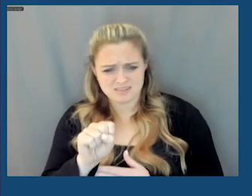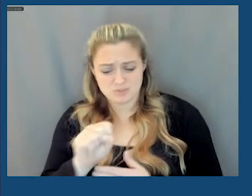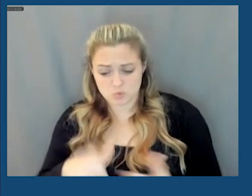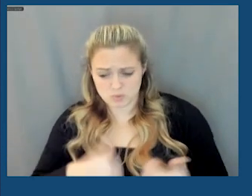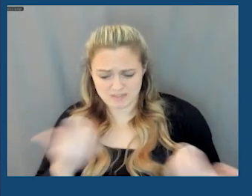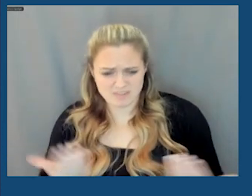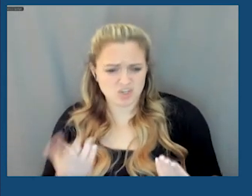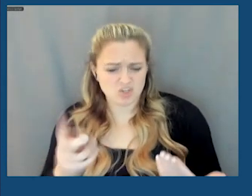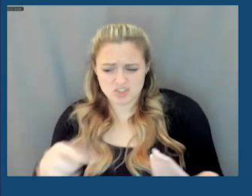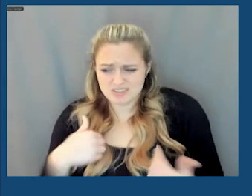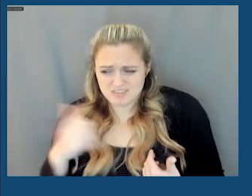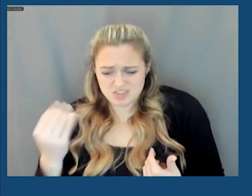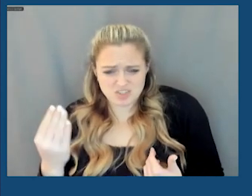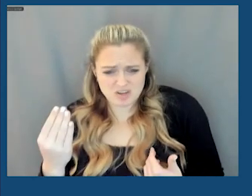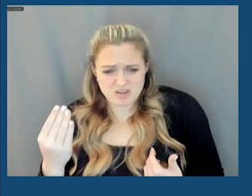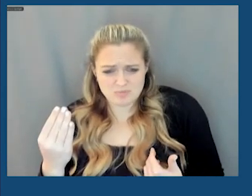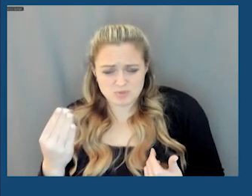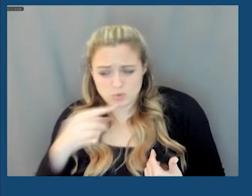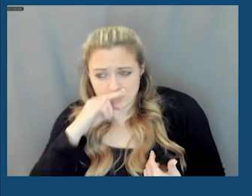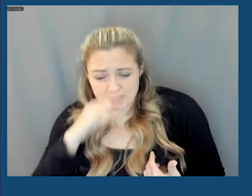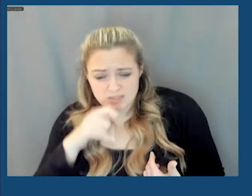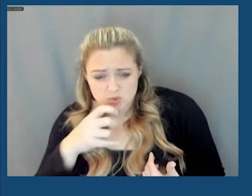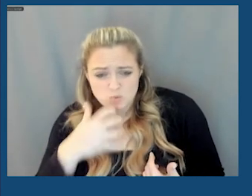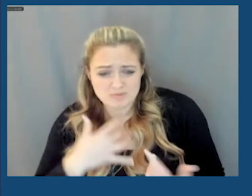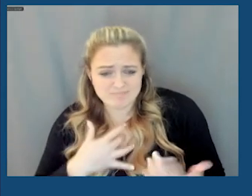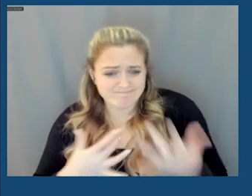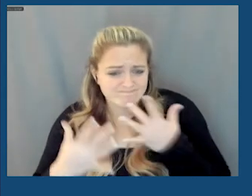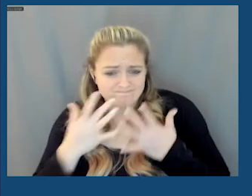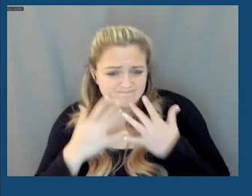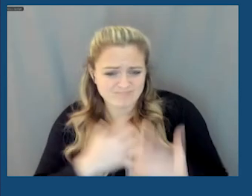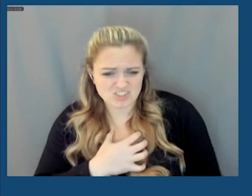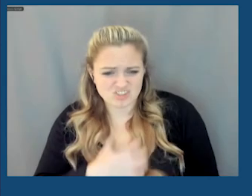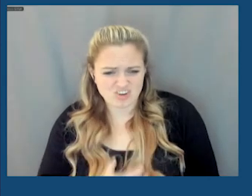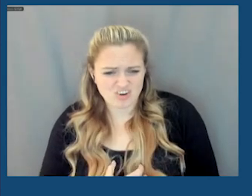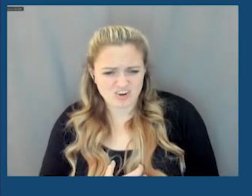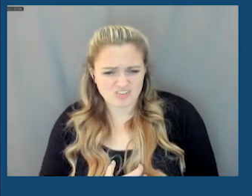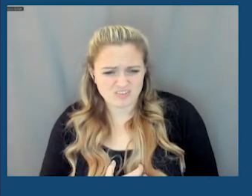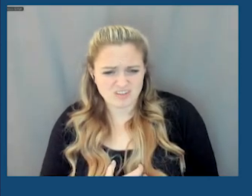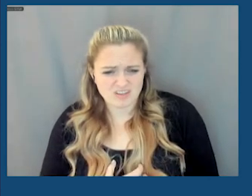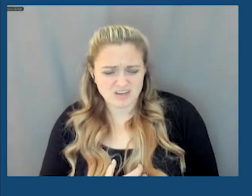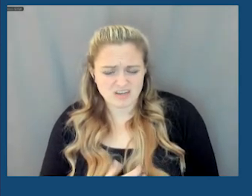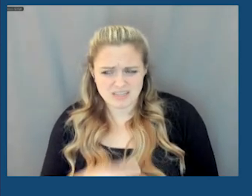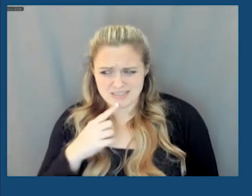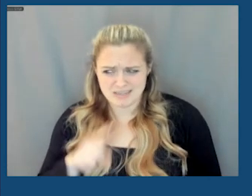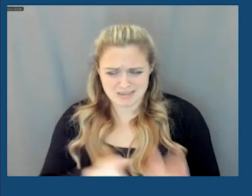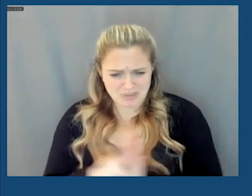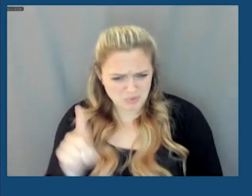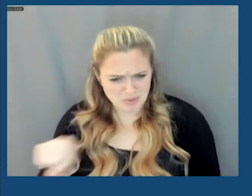get a job so their kids don't starve? And someone calls on them to be killed?